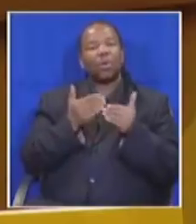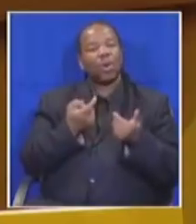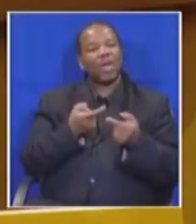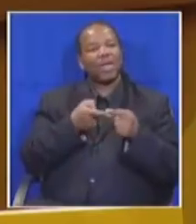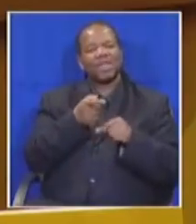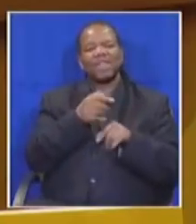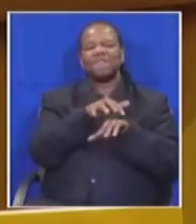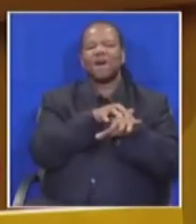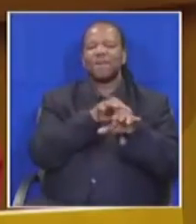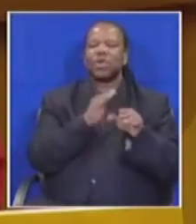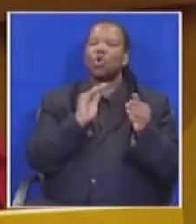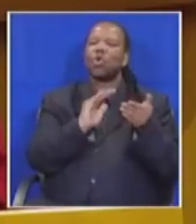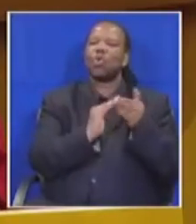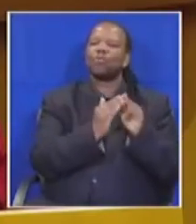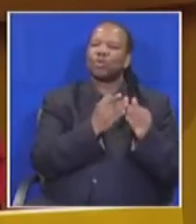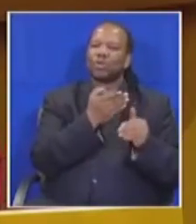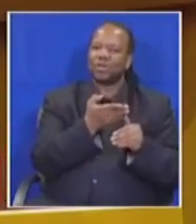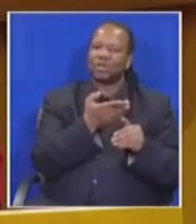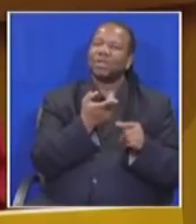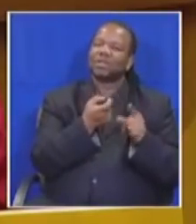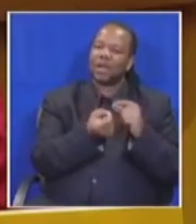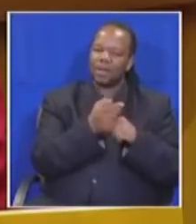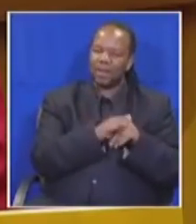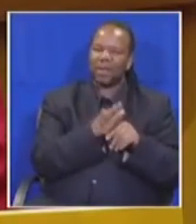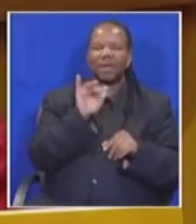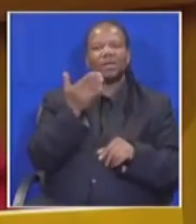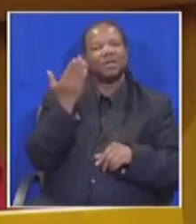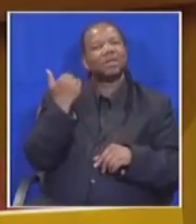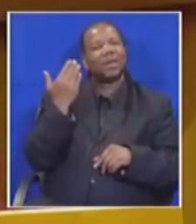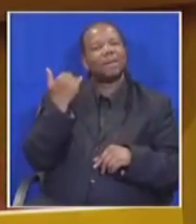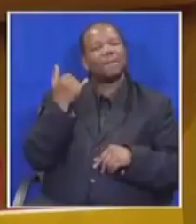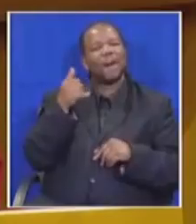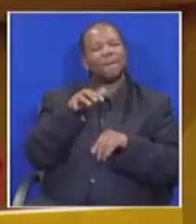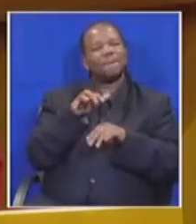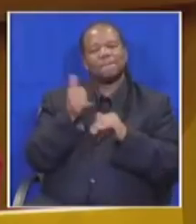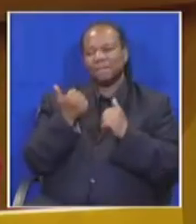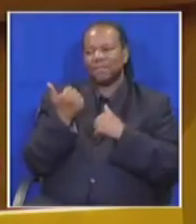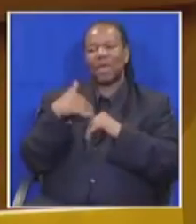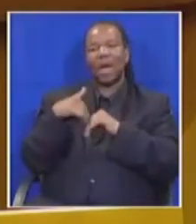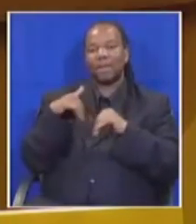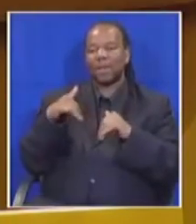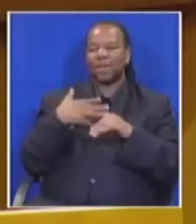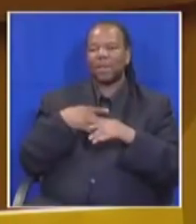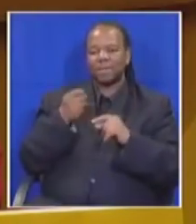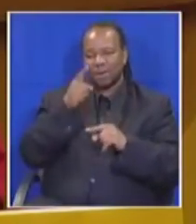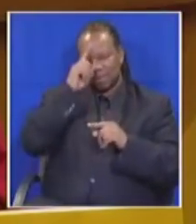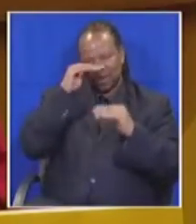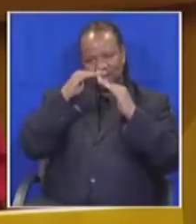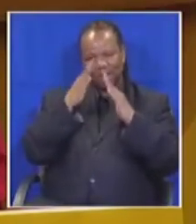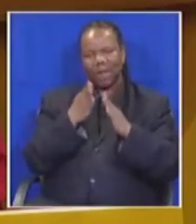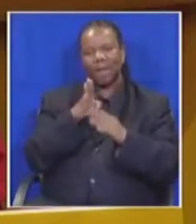where this practice is still rife. During apartheid, the government flooded the country's townships with beer halls